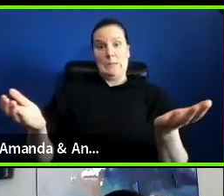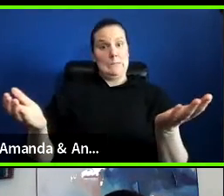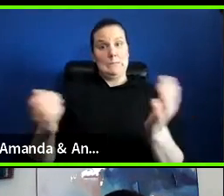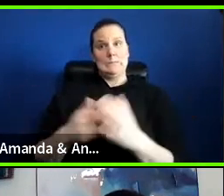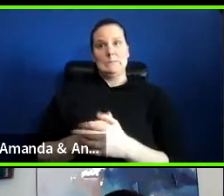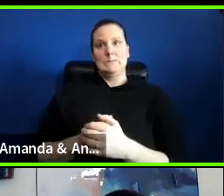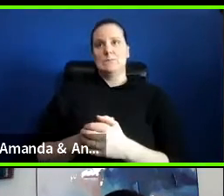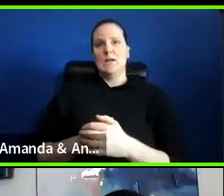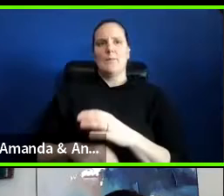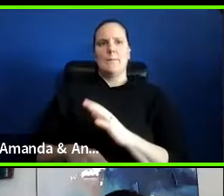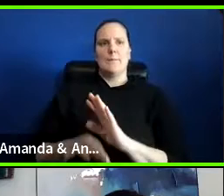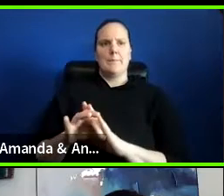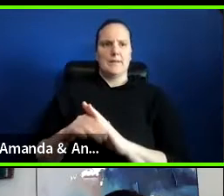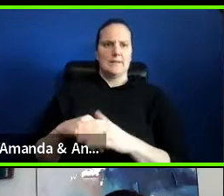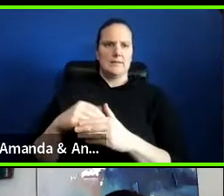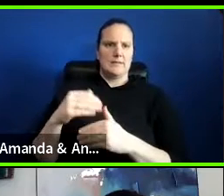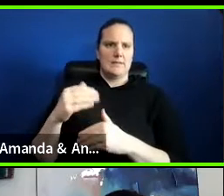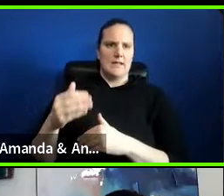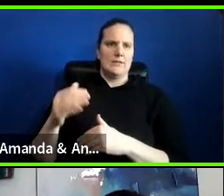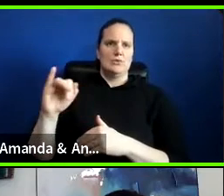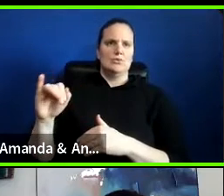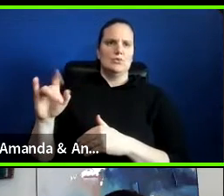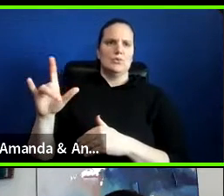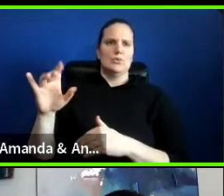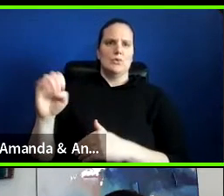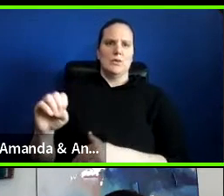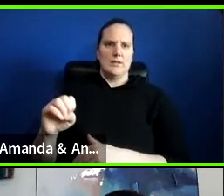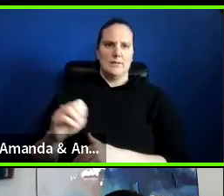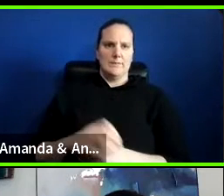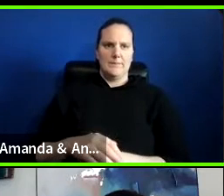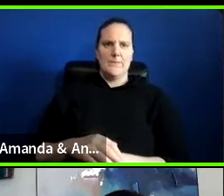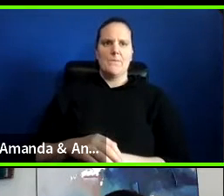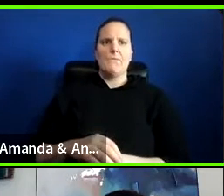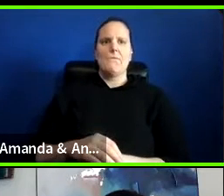I will pick on Julie next.